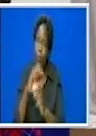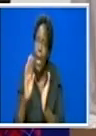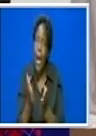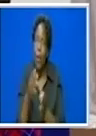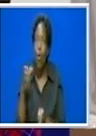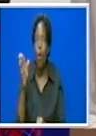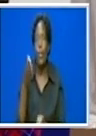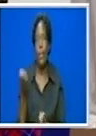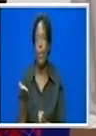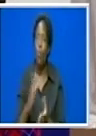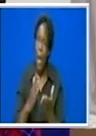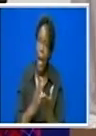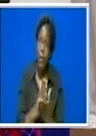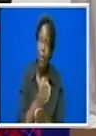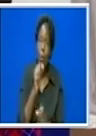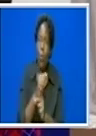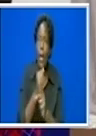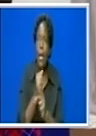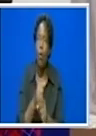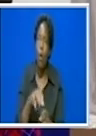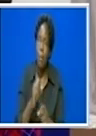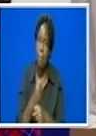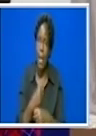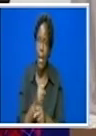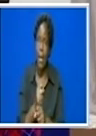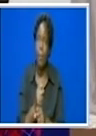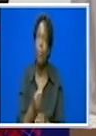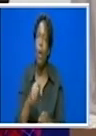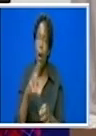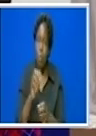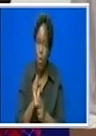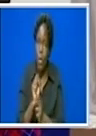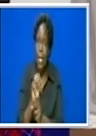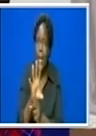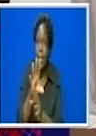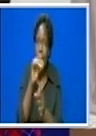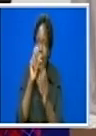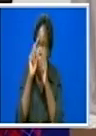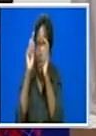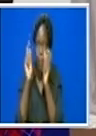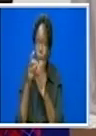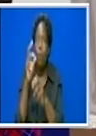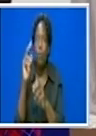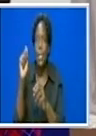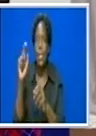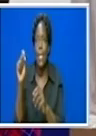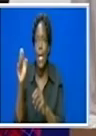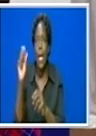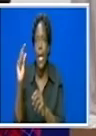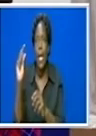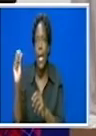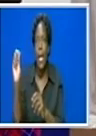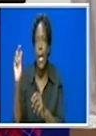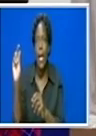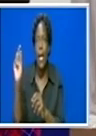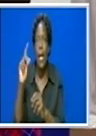we were actually working on making a projector screen for still images. And how did we